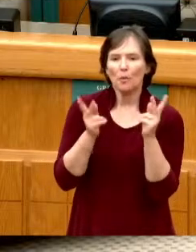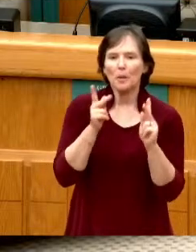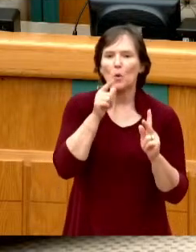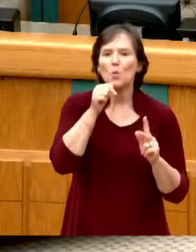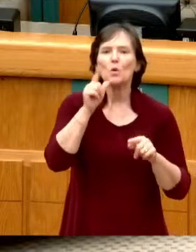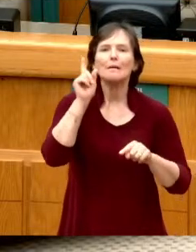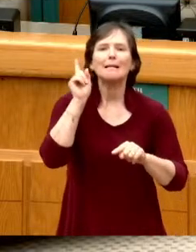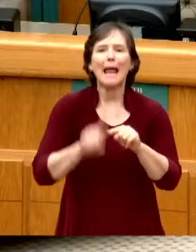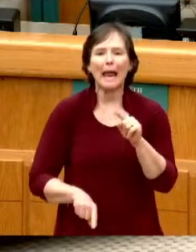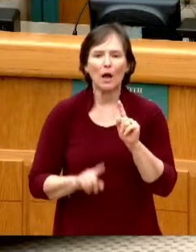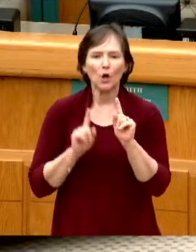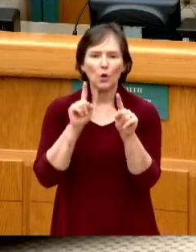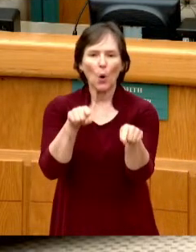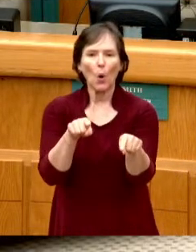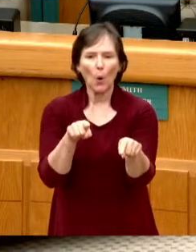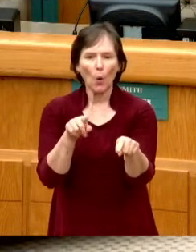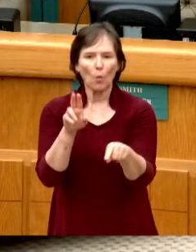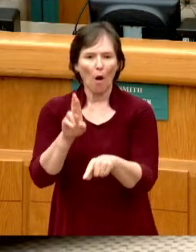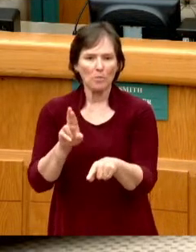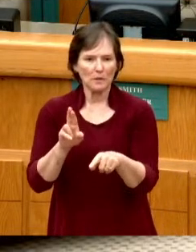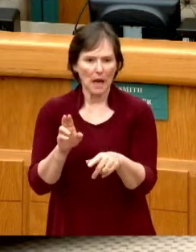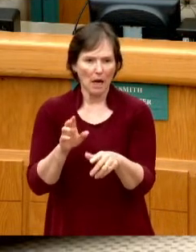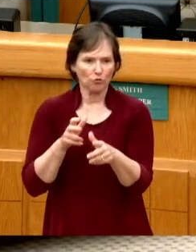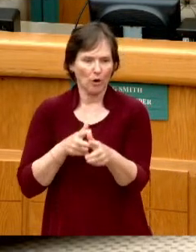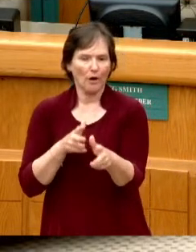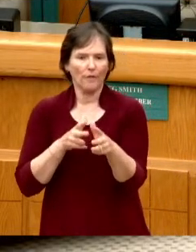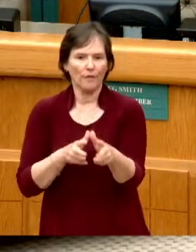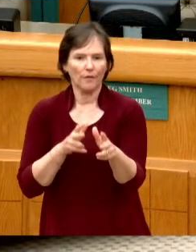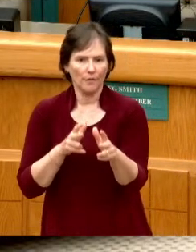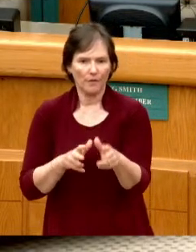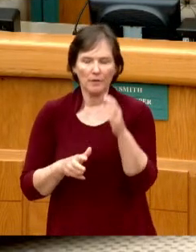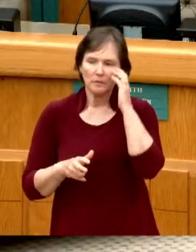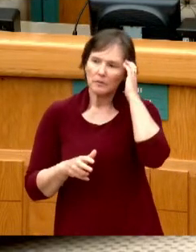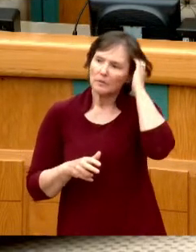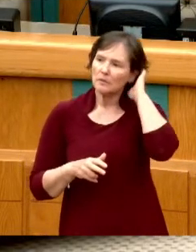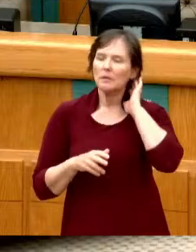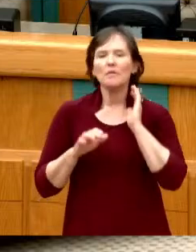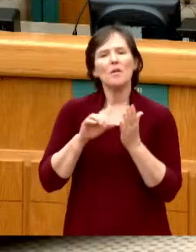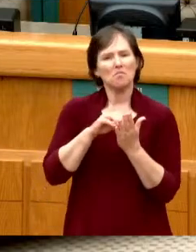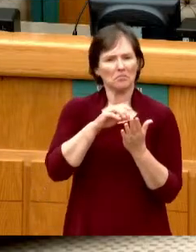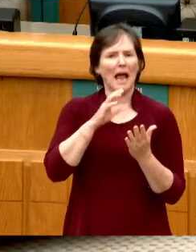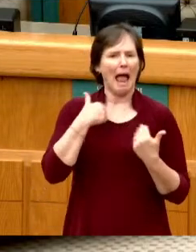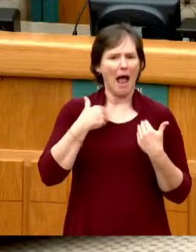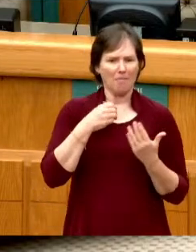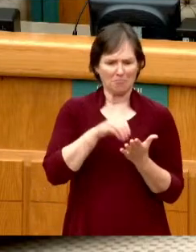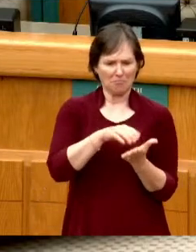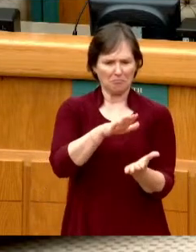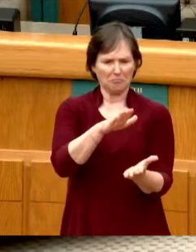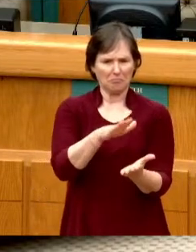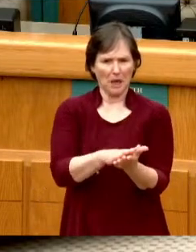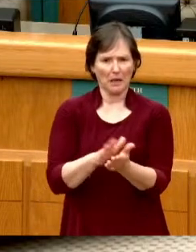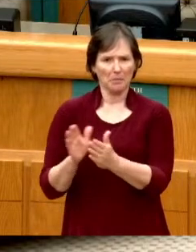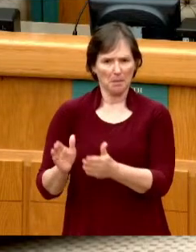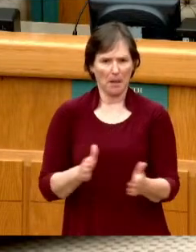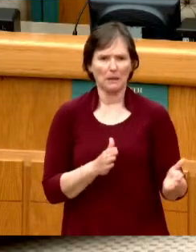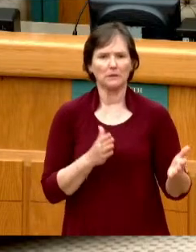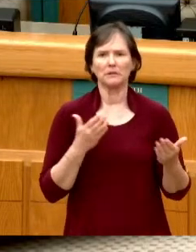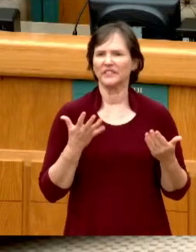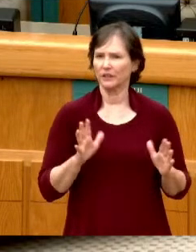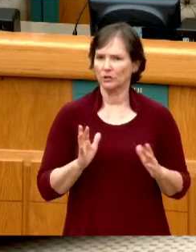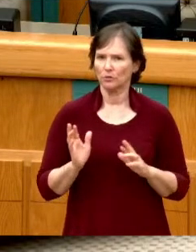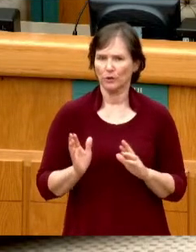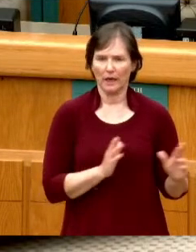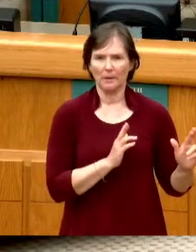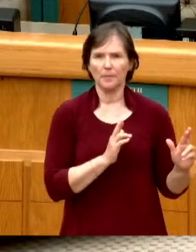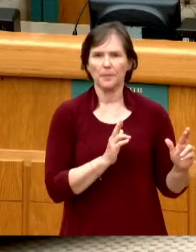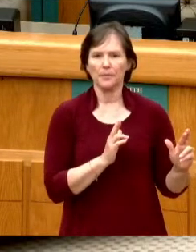always contemplated, but these were actually written, documented plans. The problem is, as I've always said, we have a